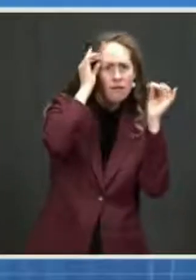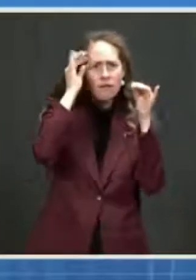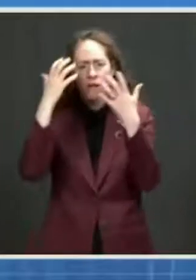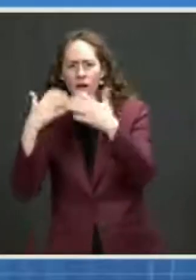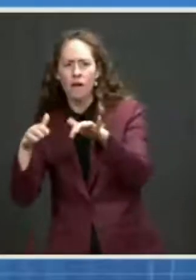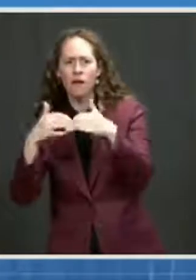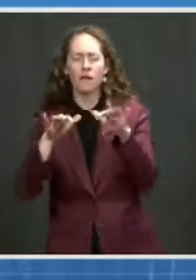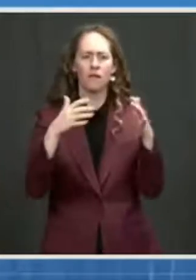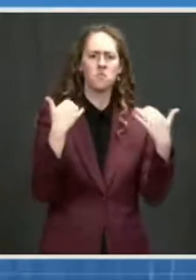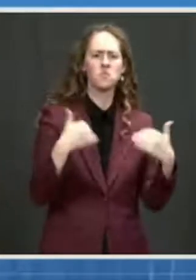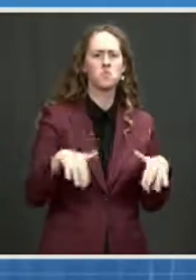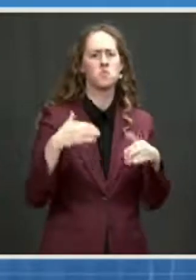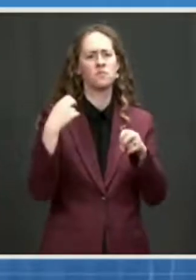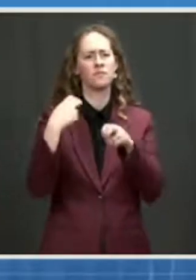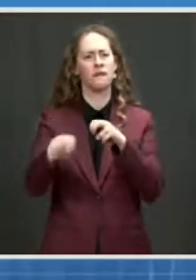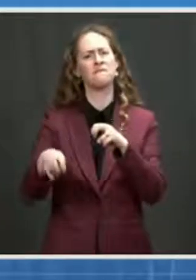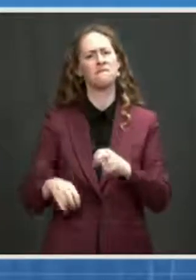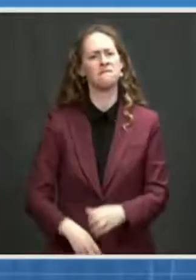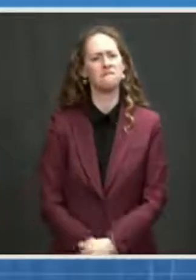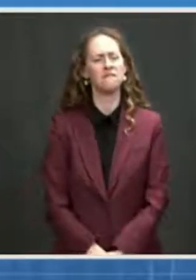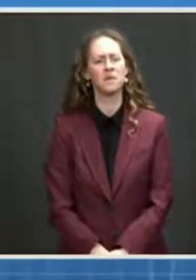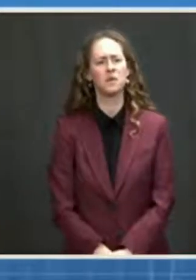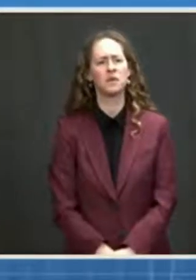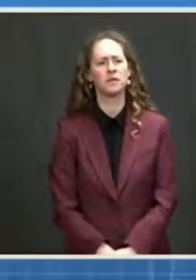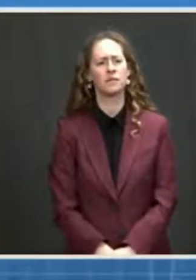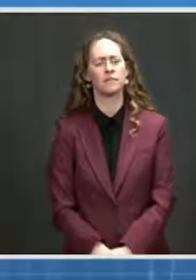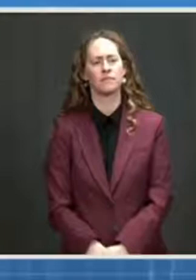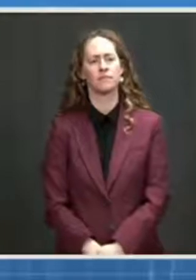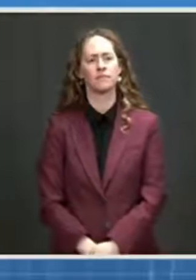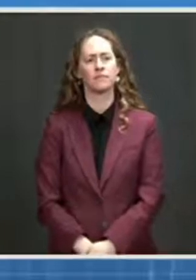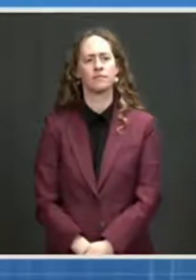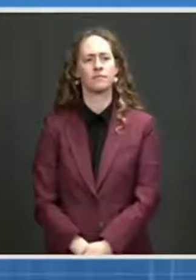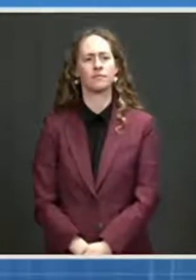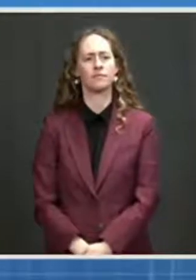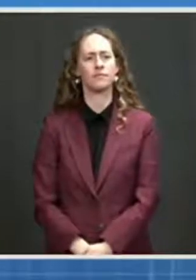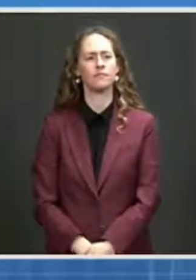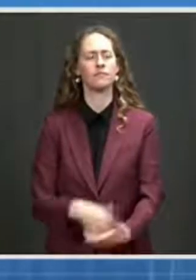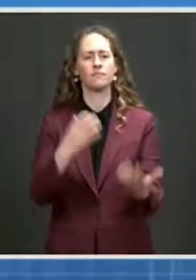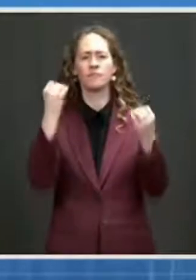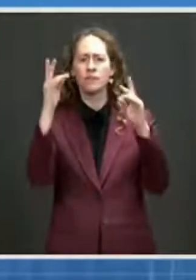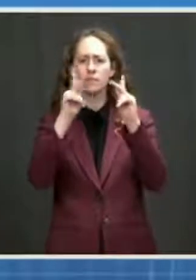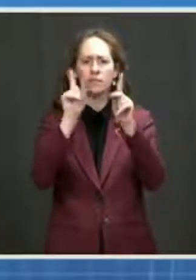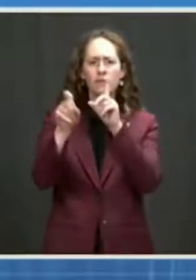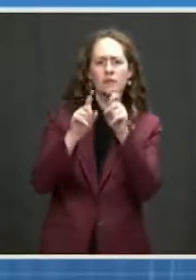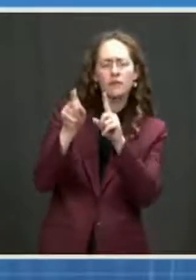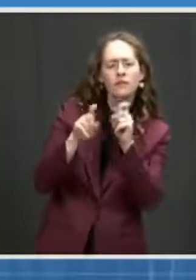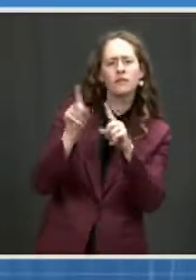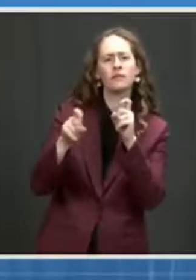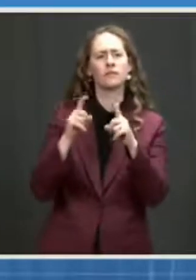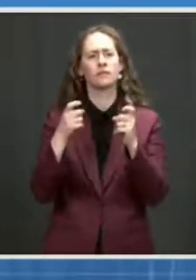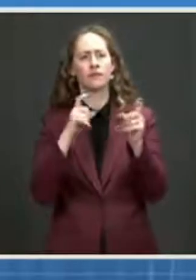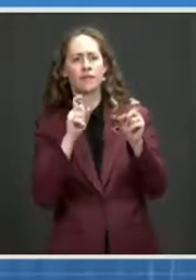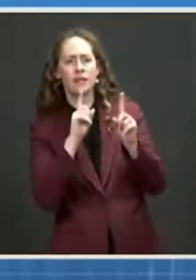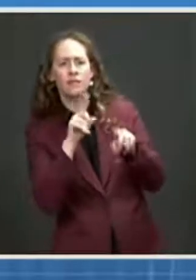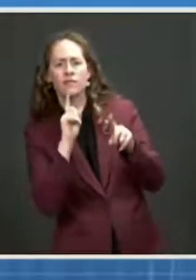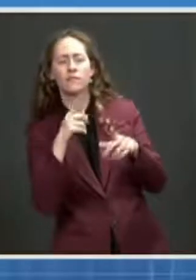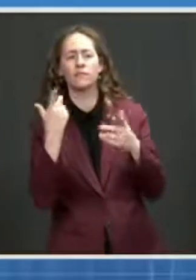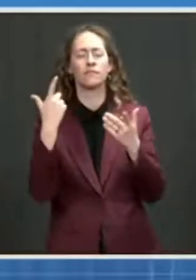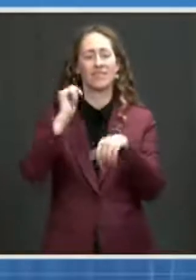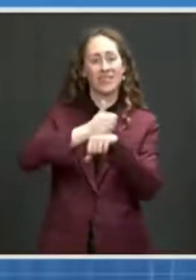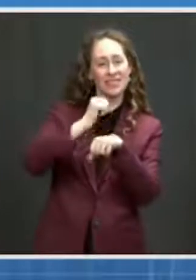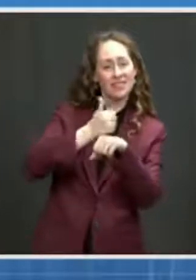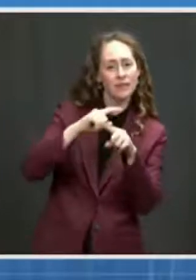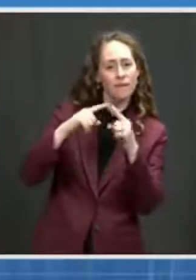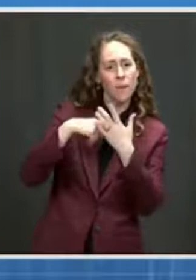talking about, and other people who get on to these calls, and all of the initiatives that we announce that